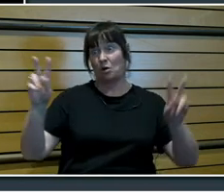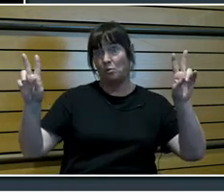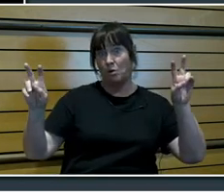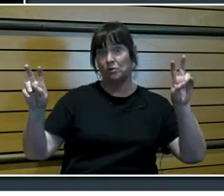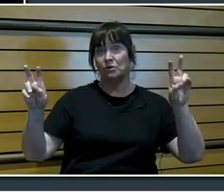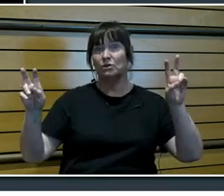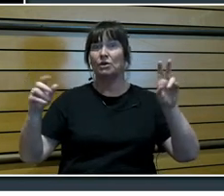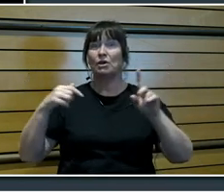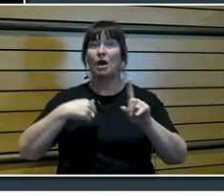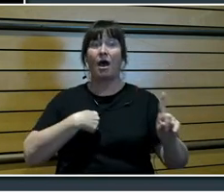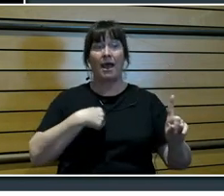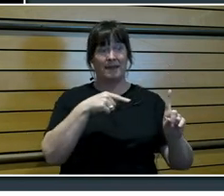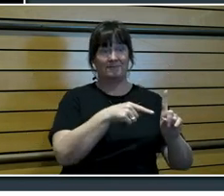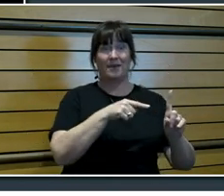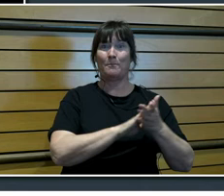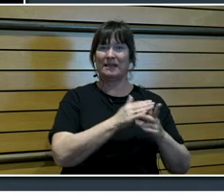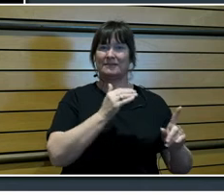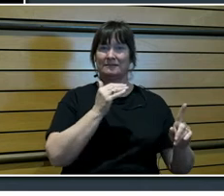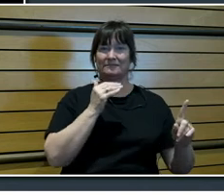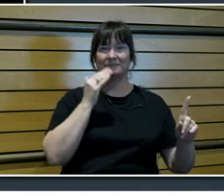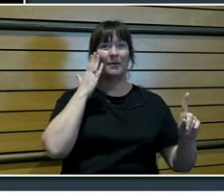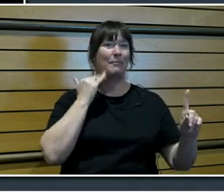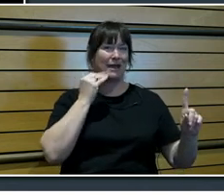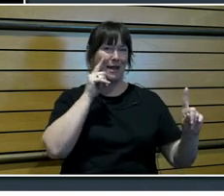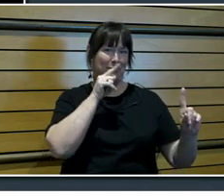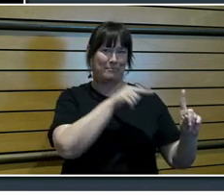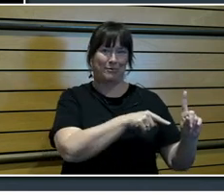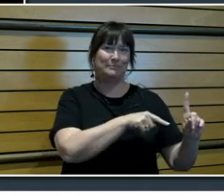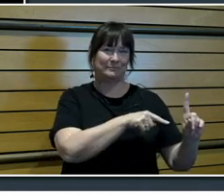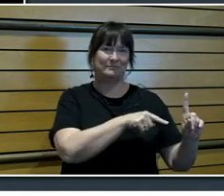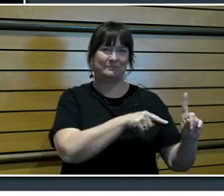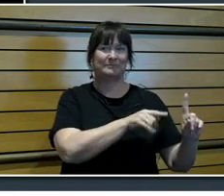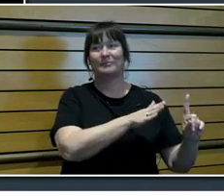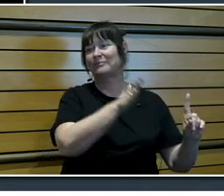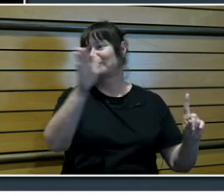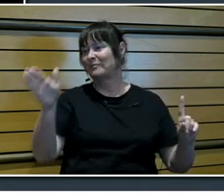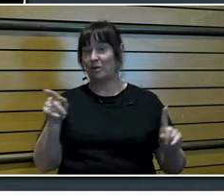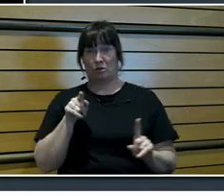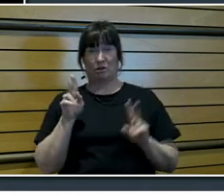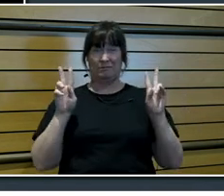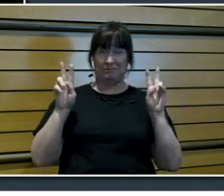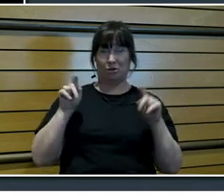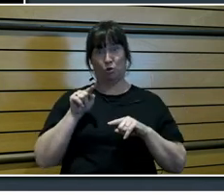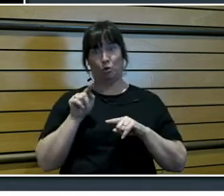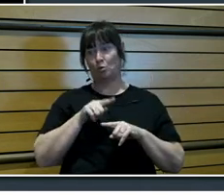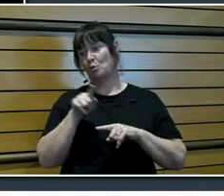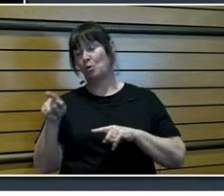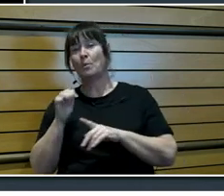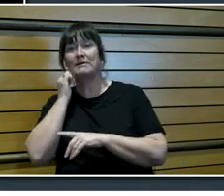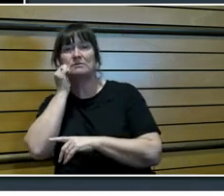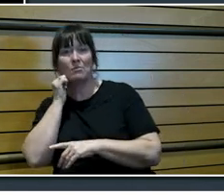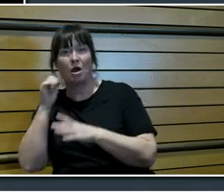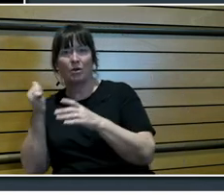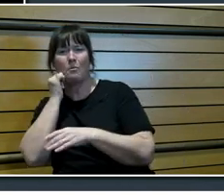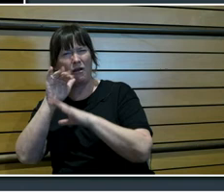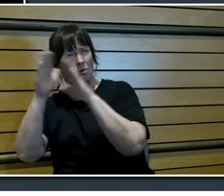as Te Ao Pākehā, the you as Te Ao Māori. My understanding of Te Ao